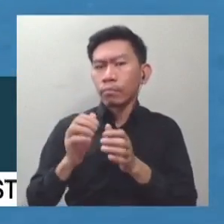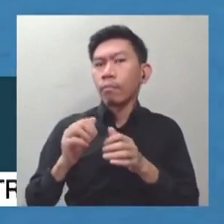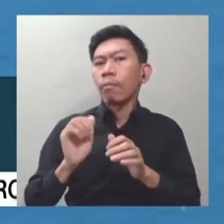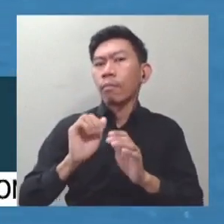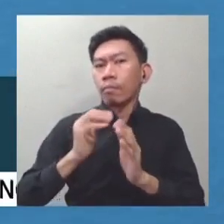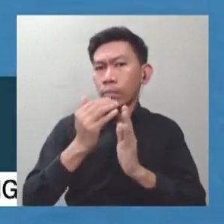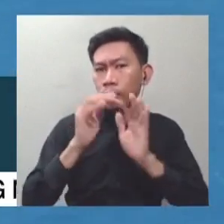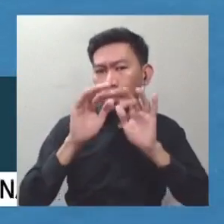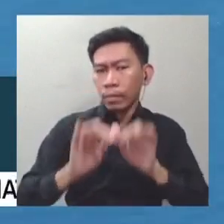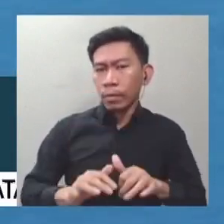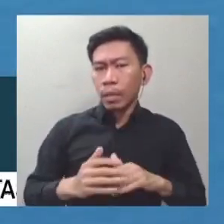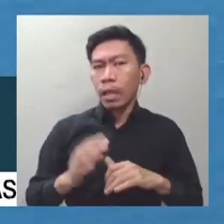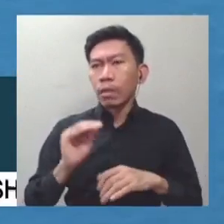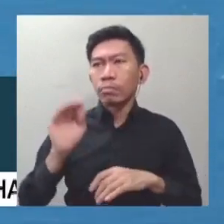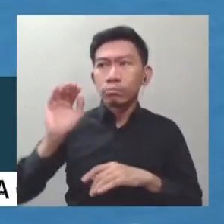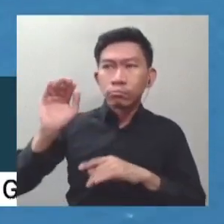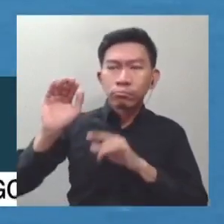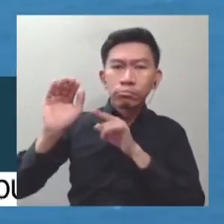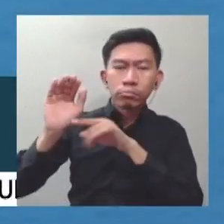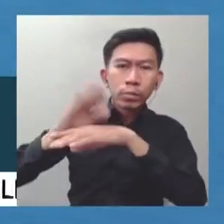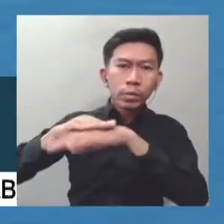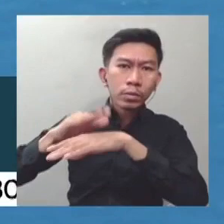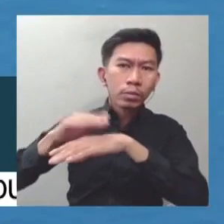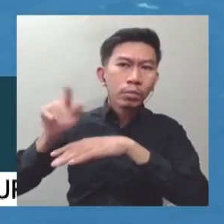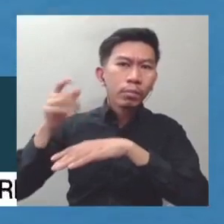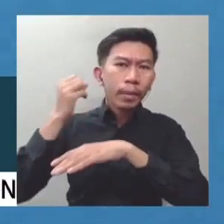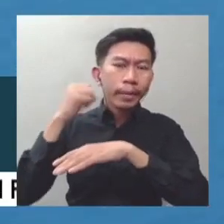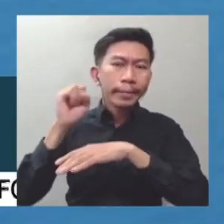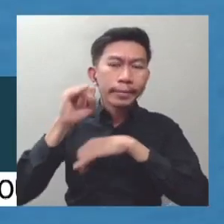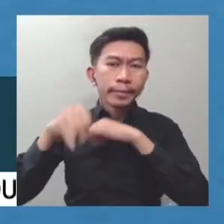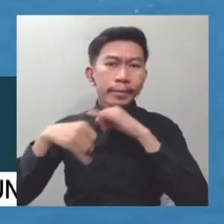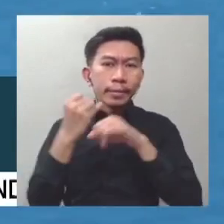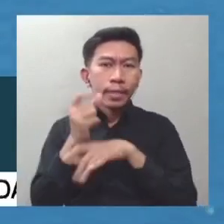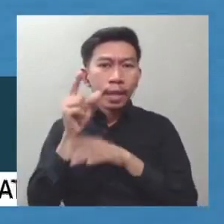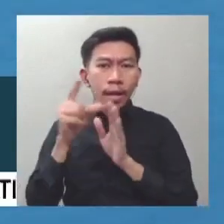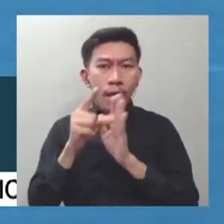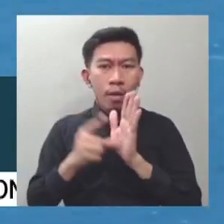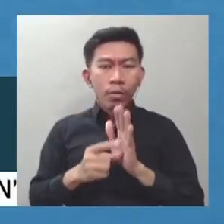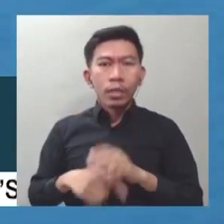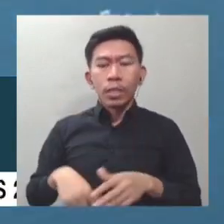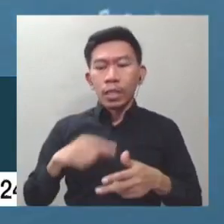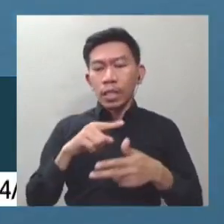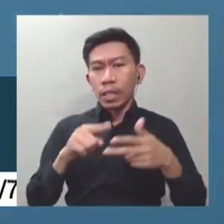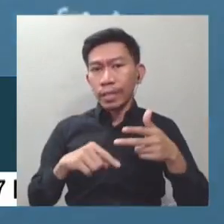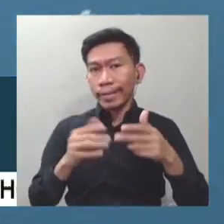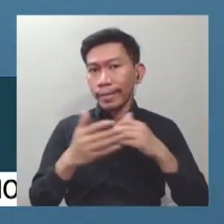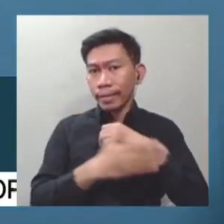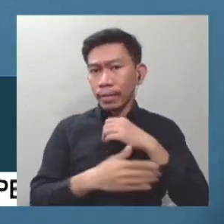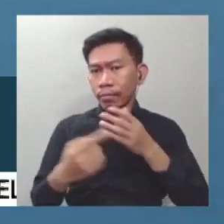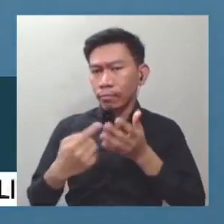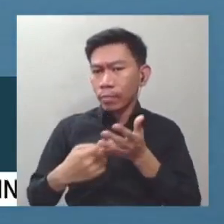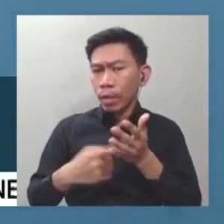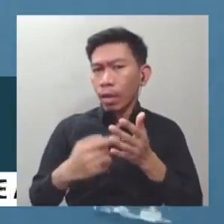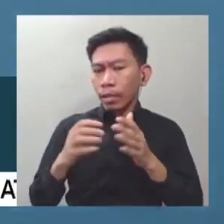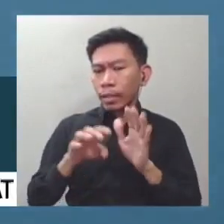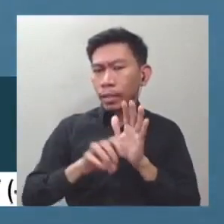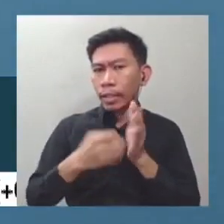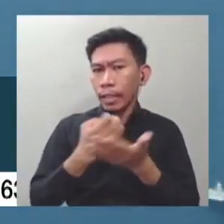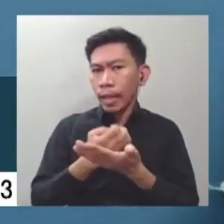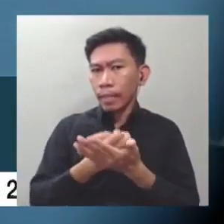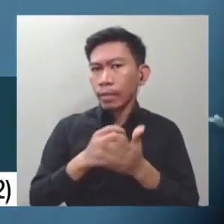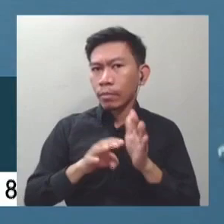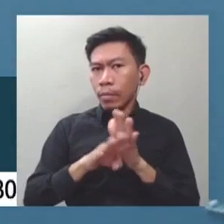who violate international law. The three countries also discussed ways to support economic resiliency and enhance